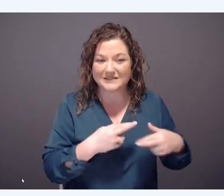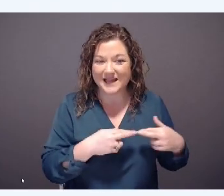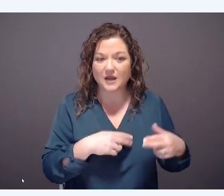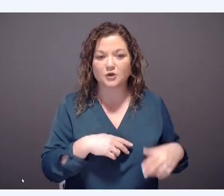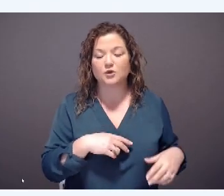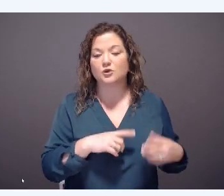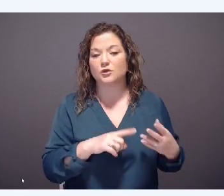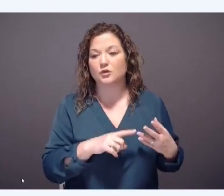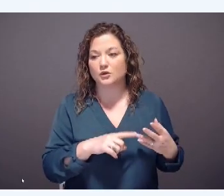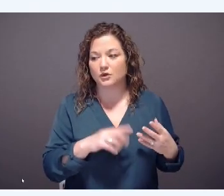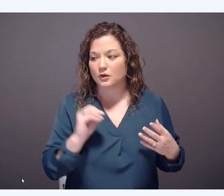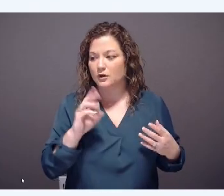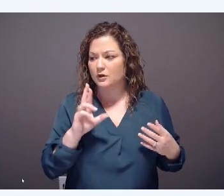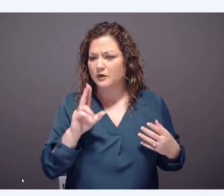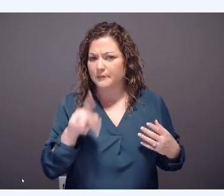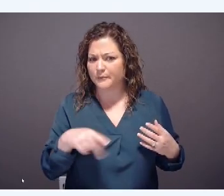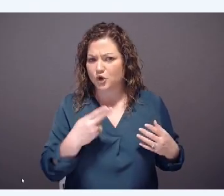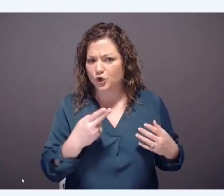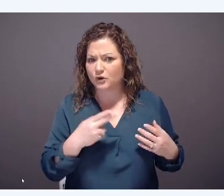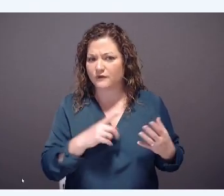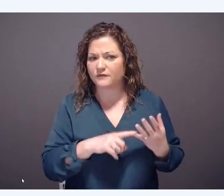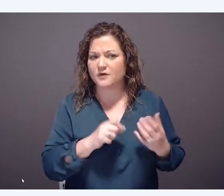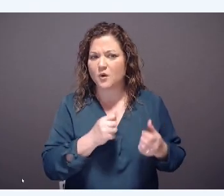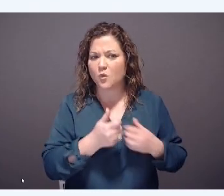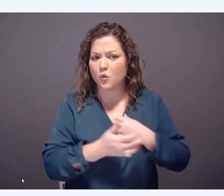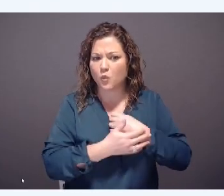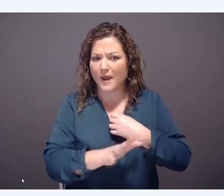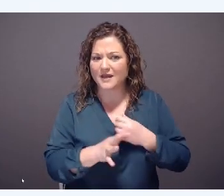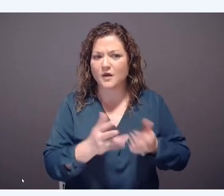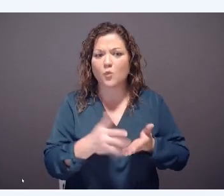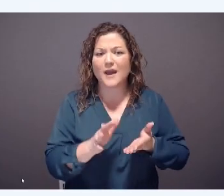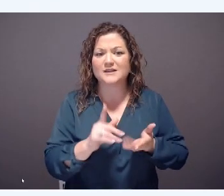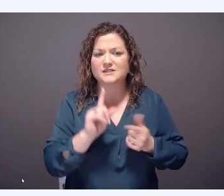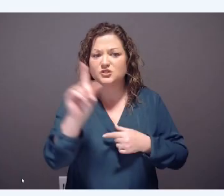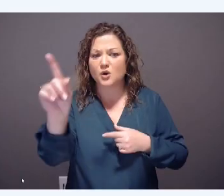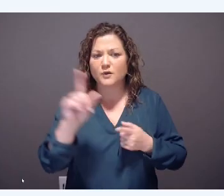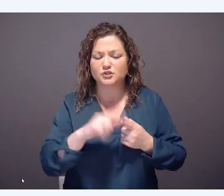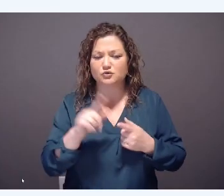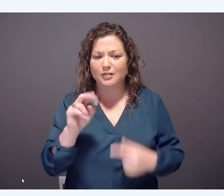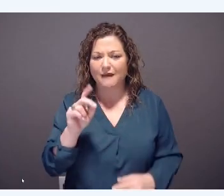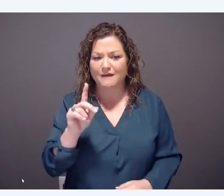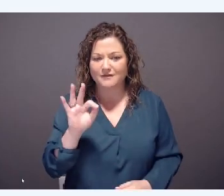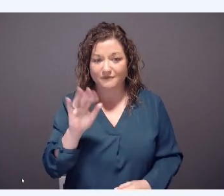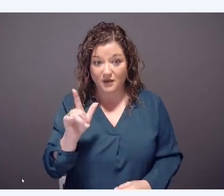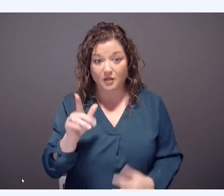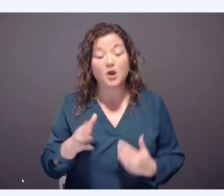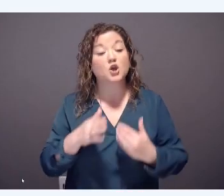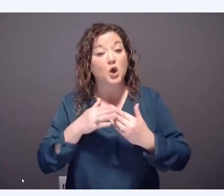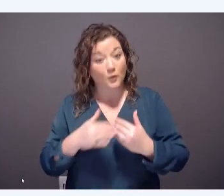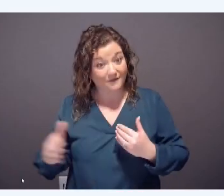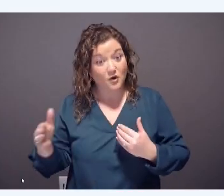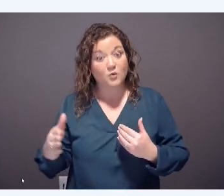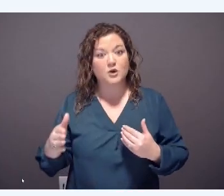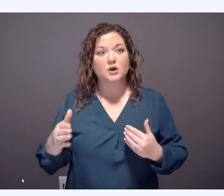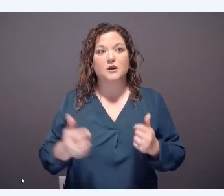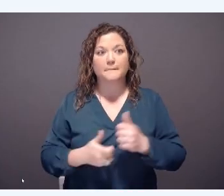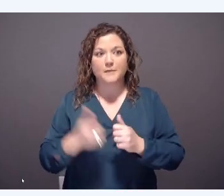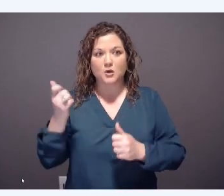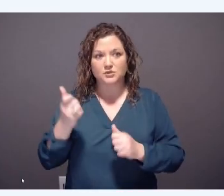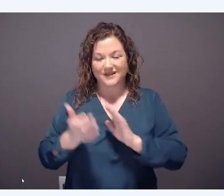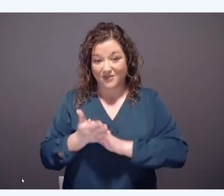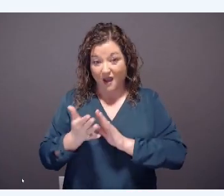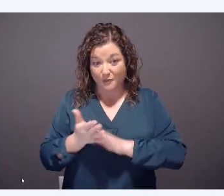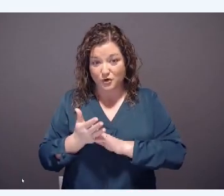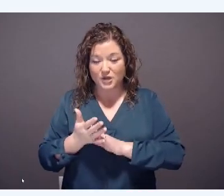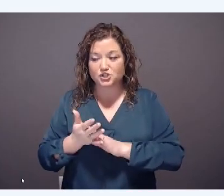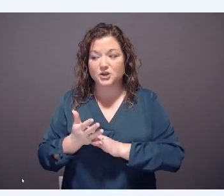MRF, and the waste haulers are going straight to the landfill. Well, moving forward, the majority of our operation, waste operation, will go to the